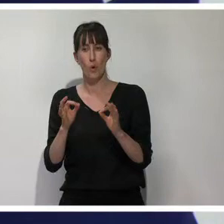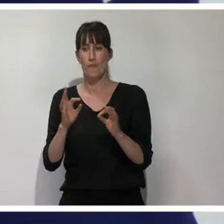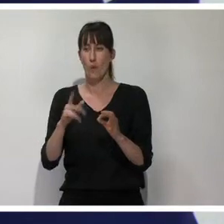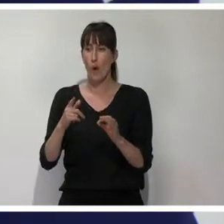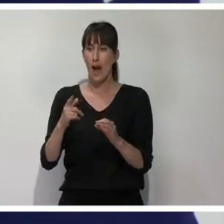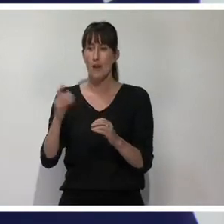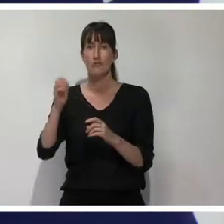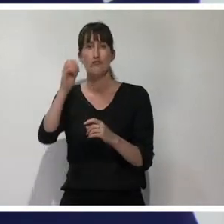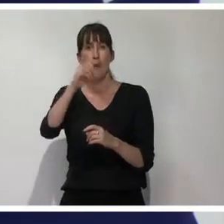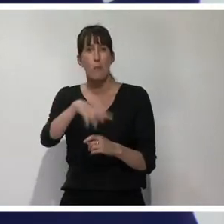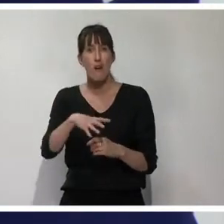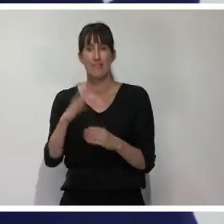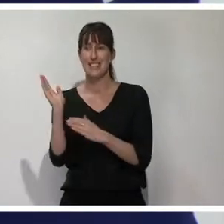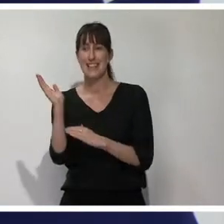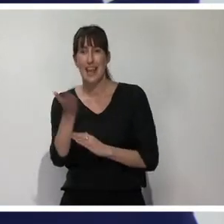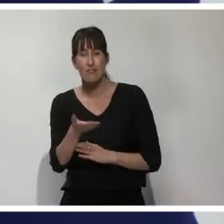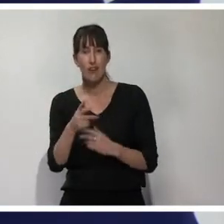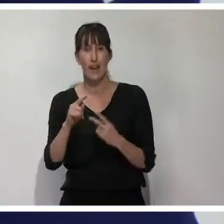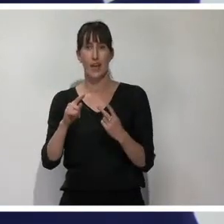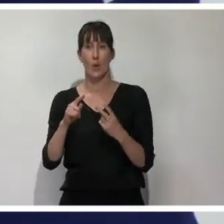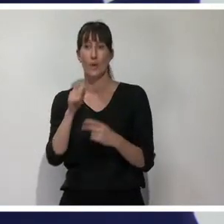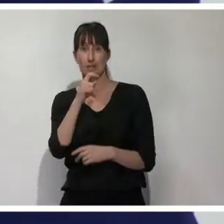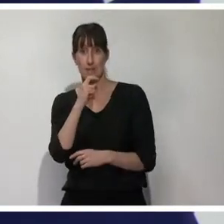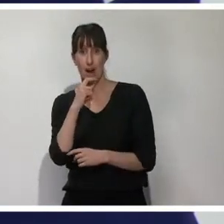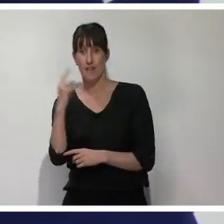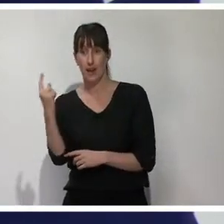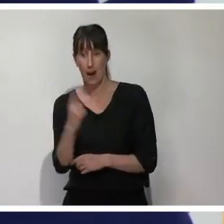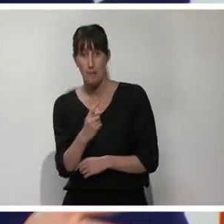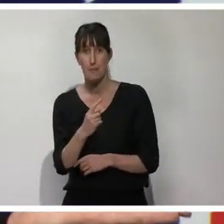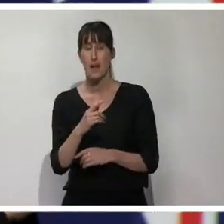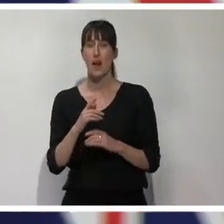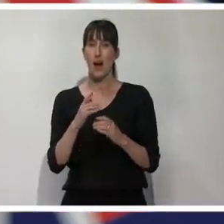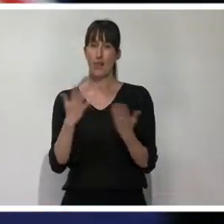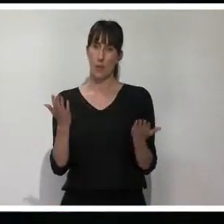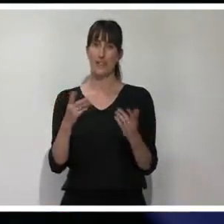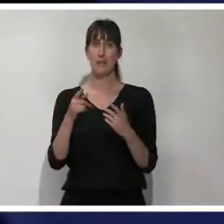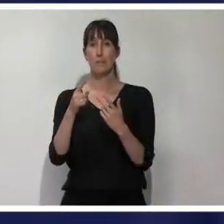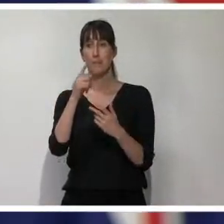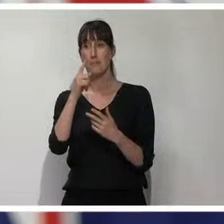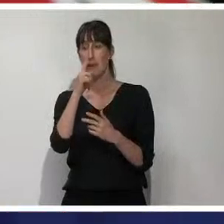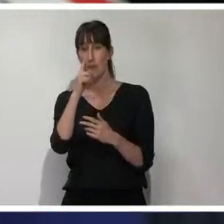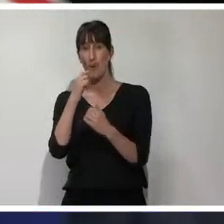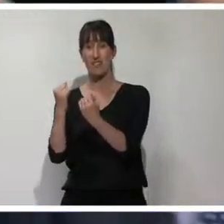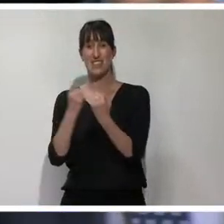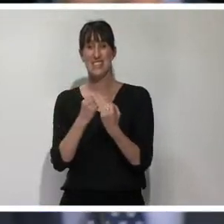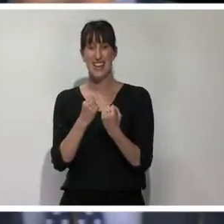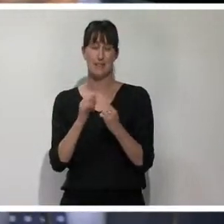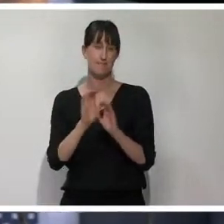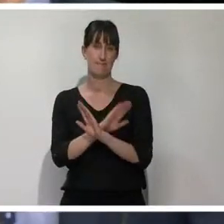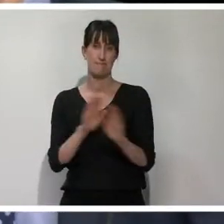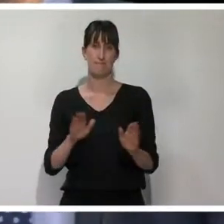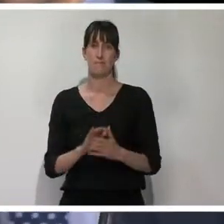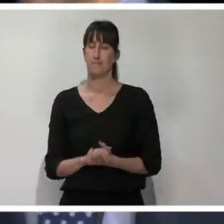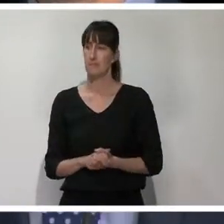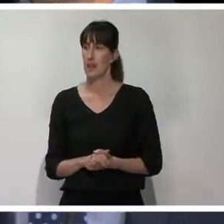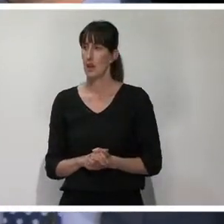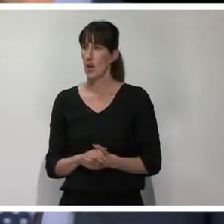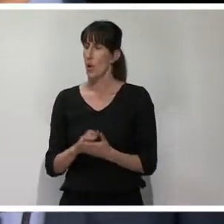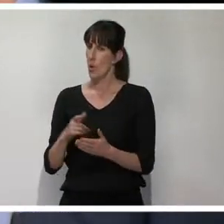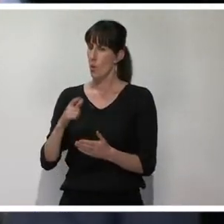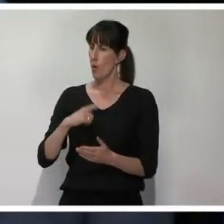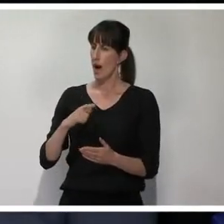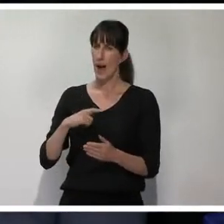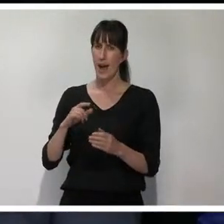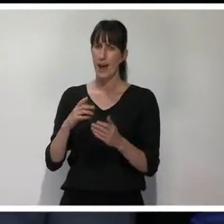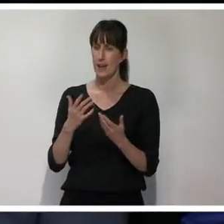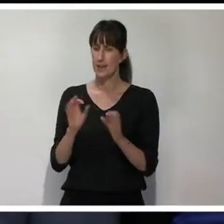work, there are no visitors coming into facilities at present. But why not preemptively test granted the risk? Look,